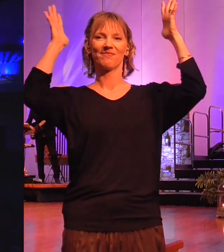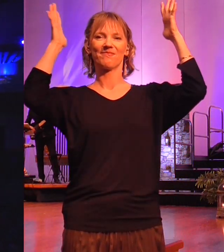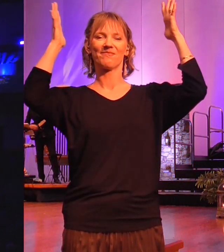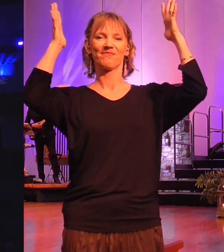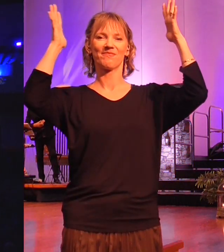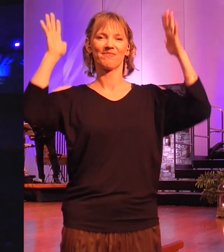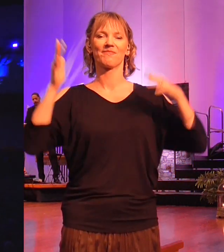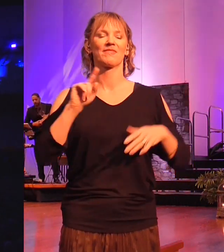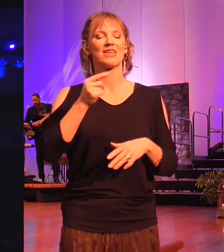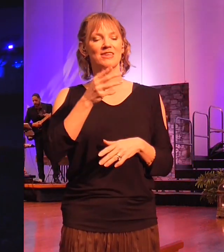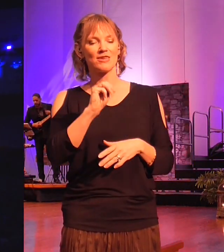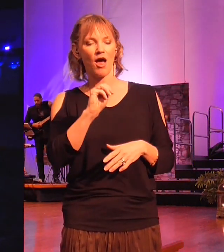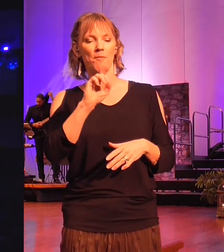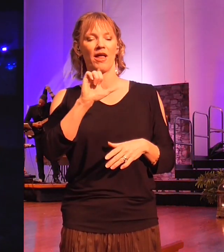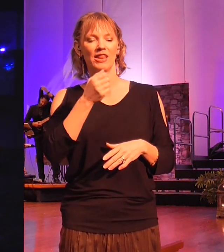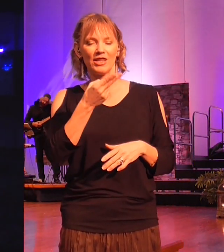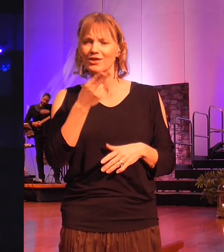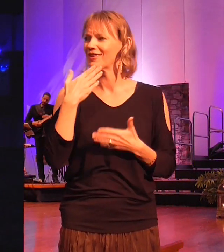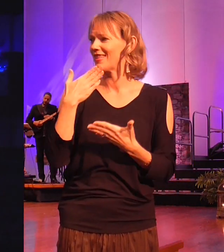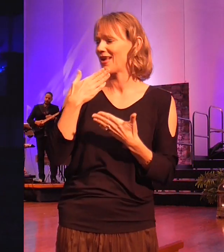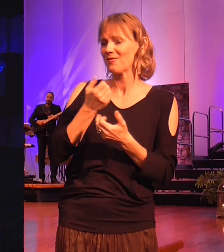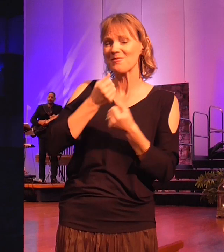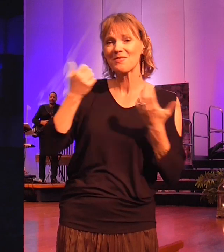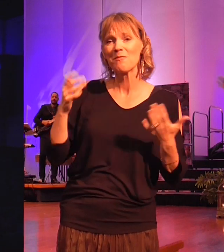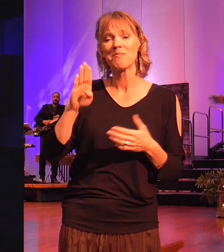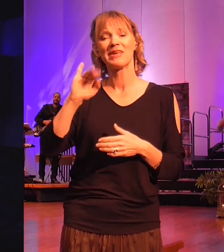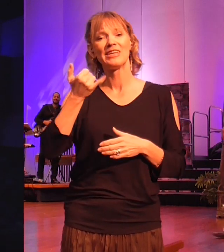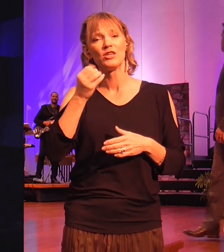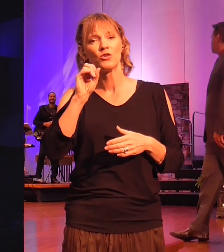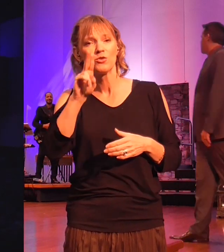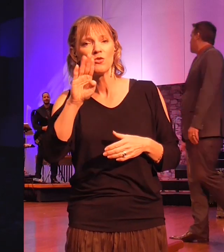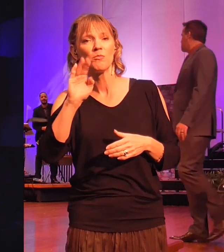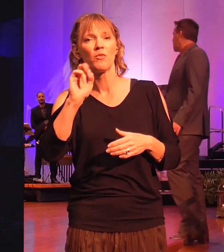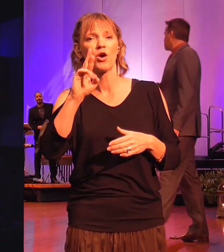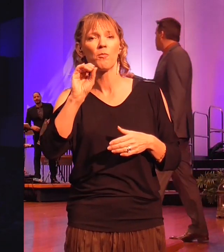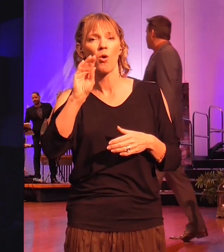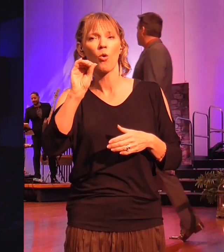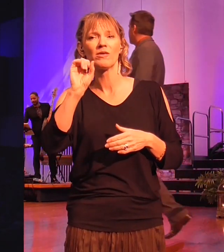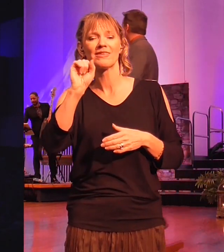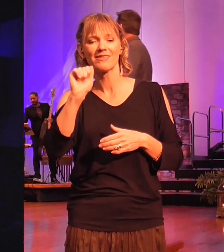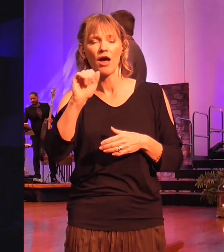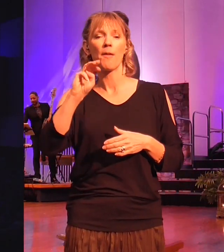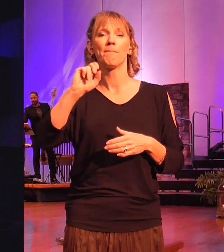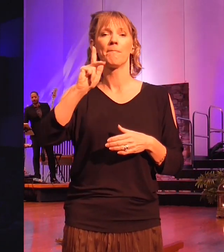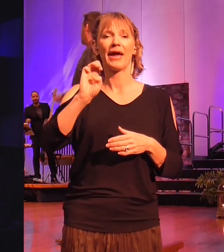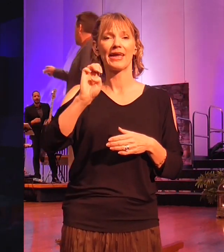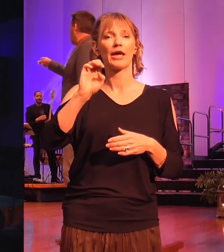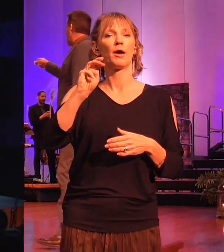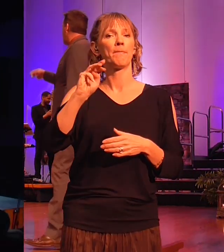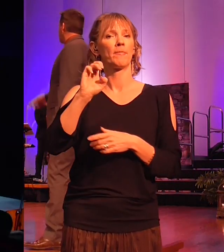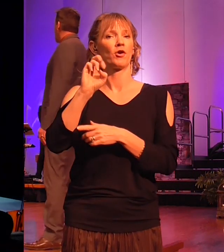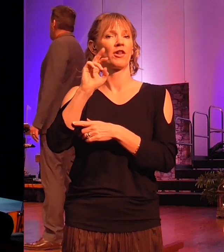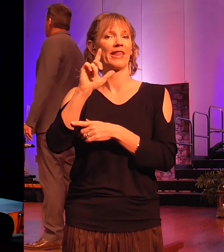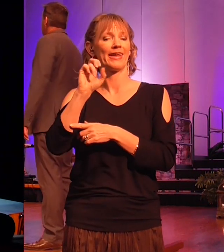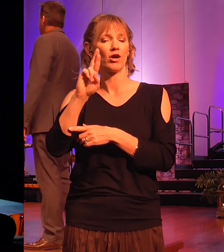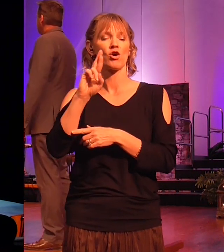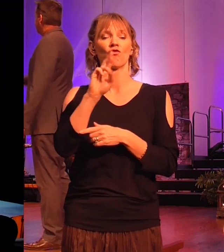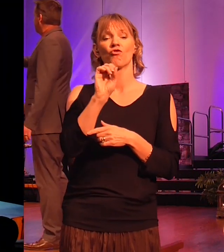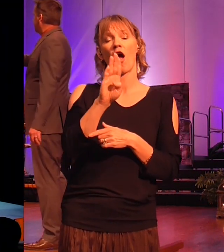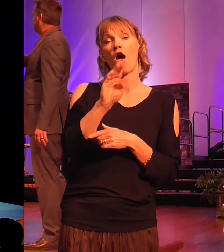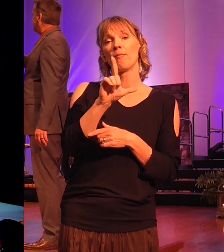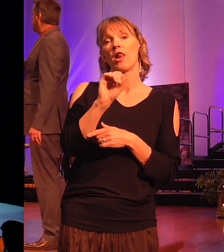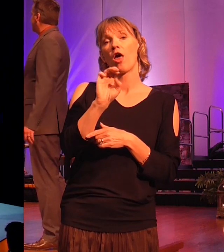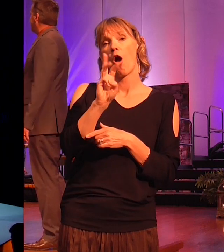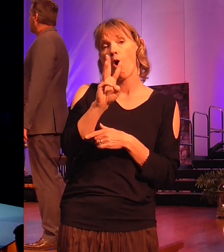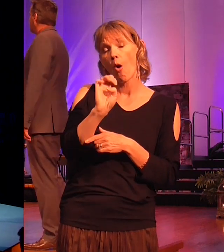Tom Litch, thank you so much. Bijou Barbosa, Mike Marlier on drums, Rob Lowe,